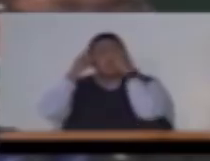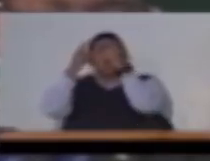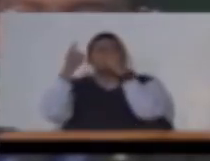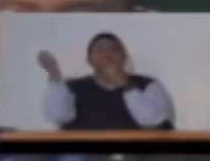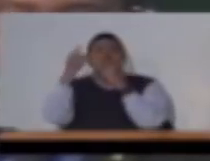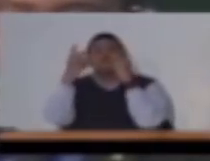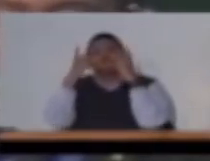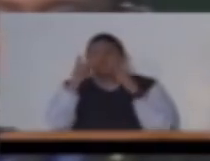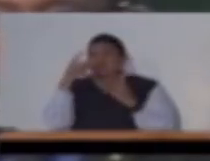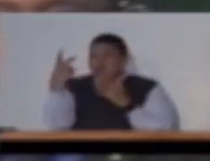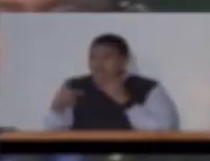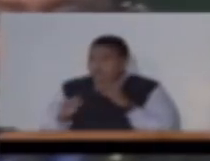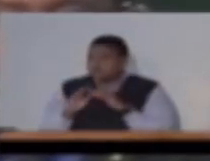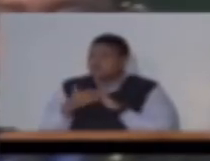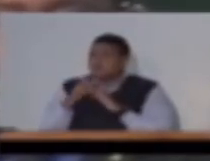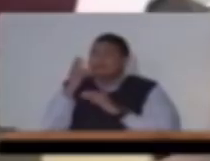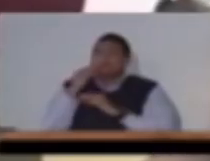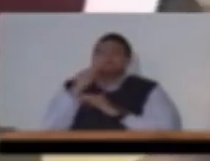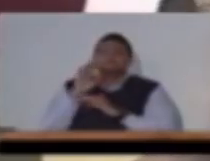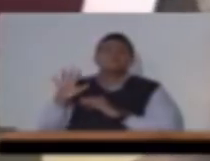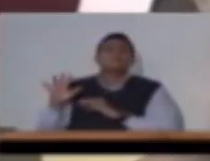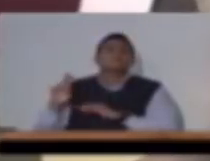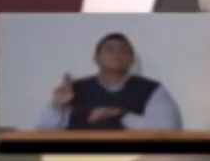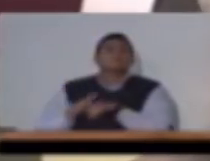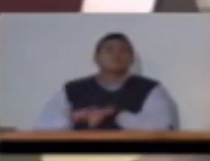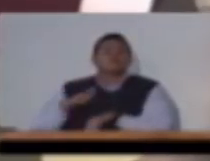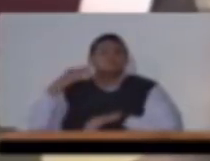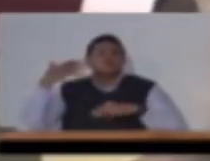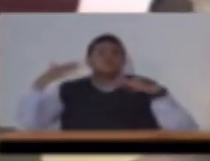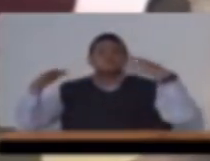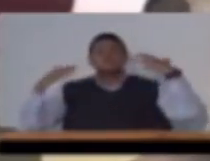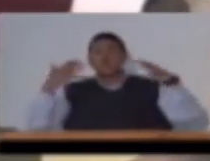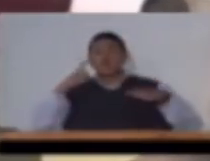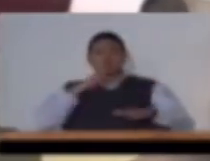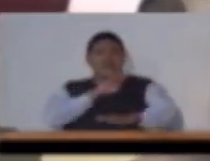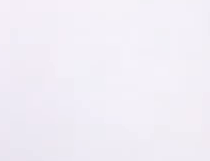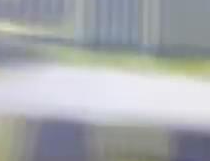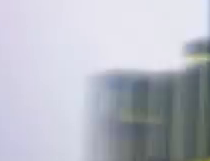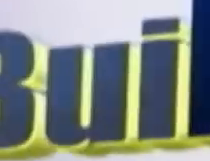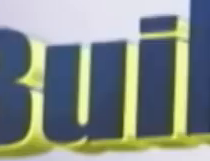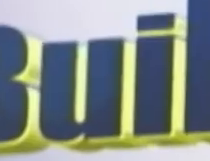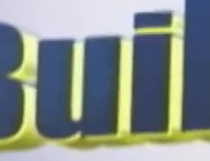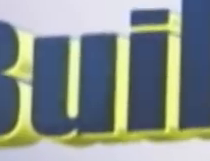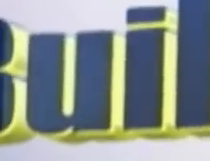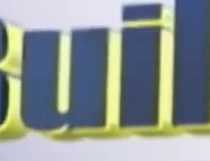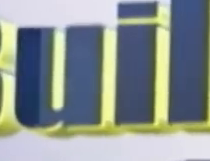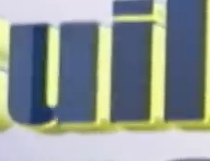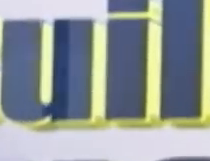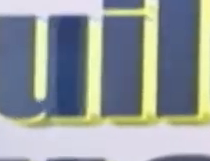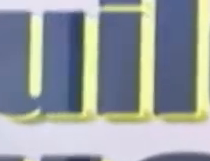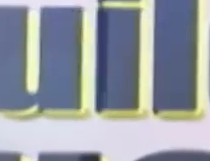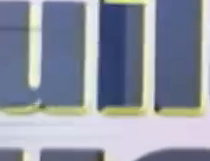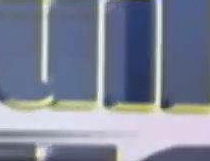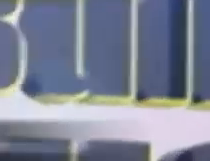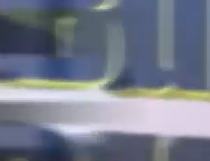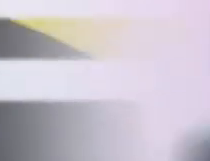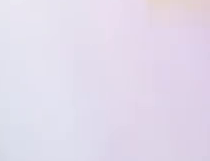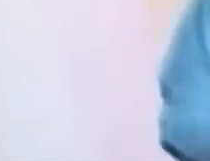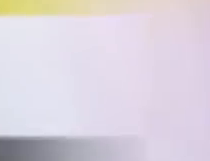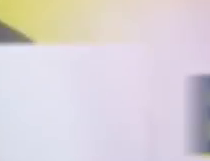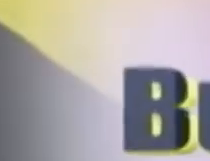to experience the distinctive sound and images of our Jamaican music. No weather sweet like